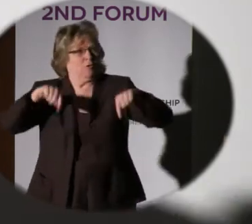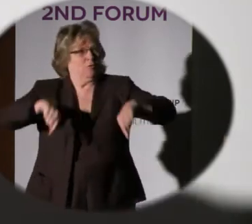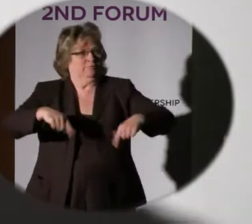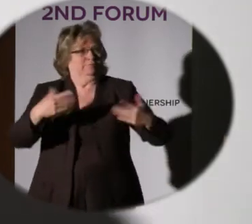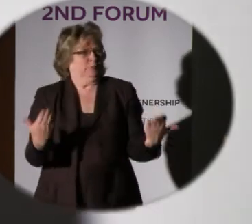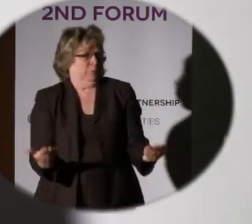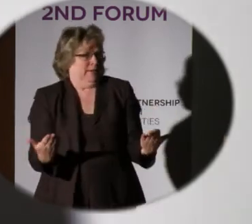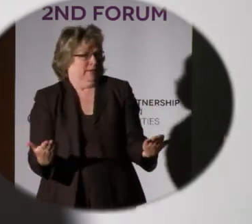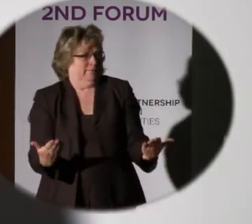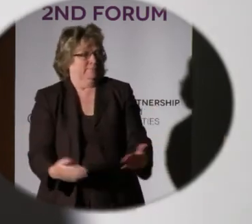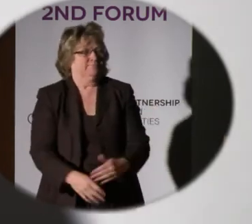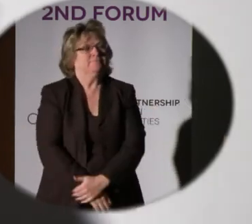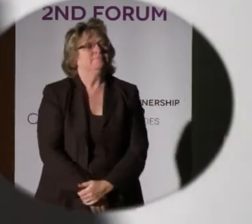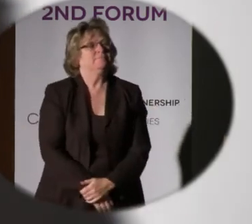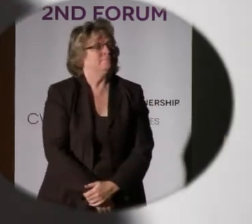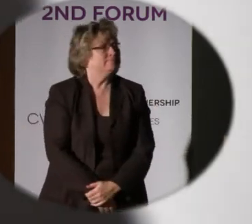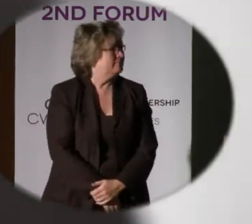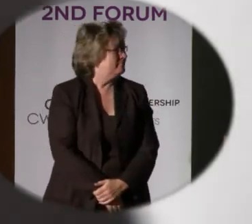And